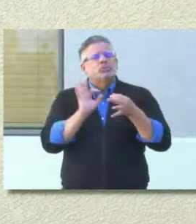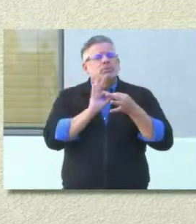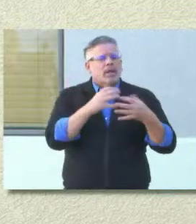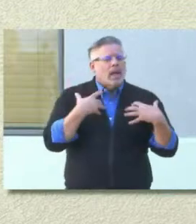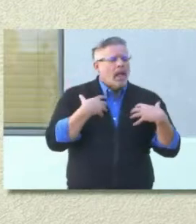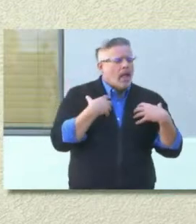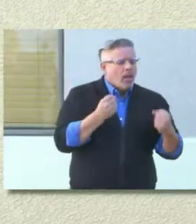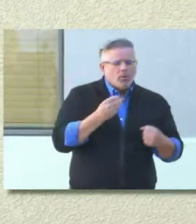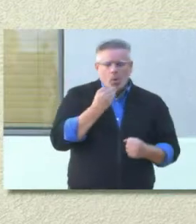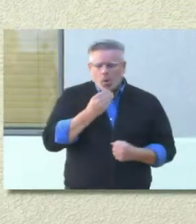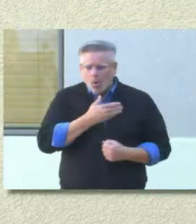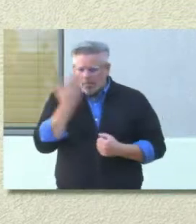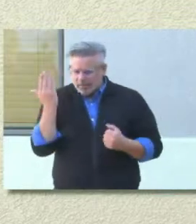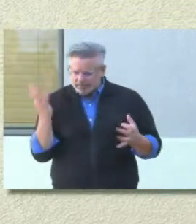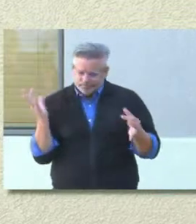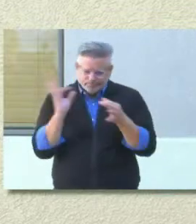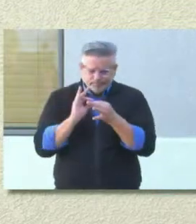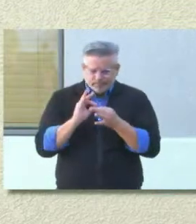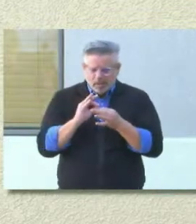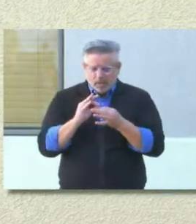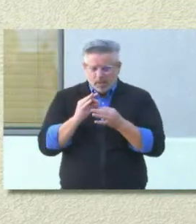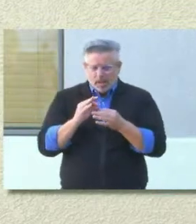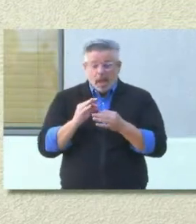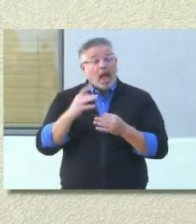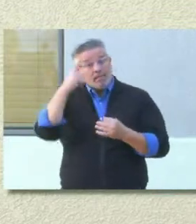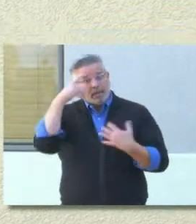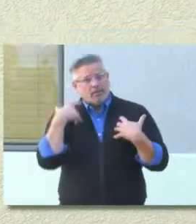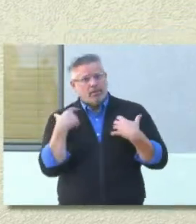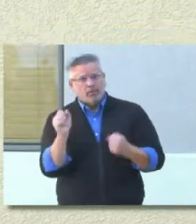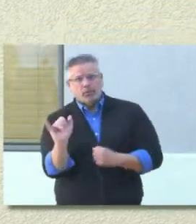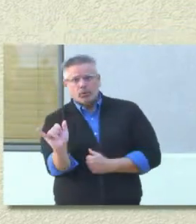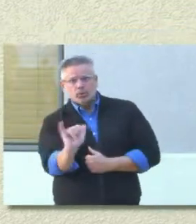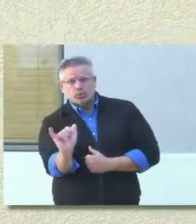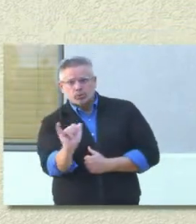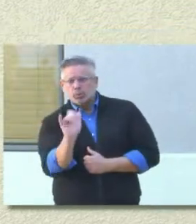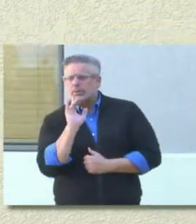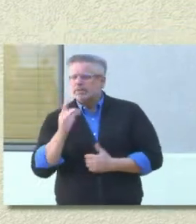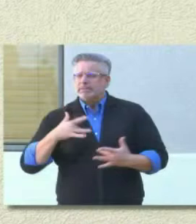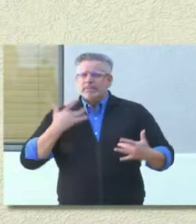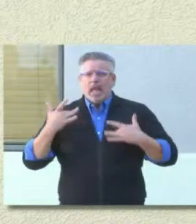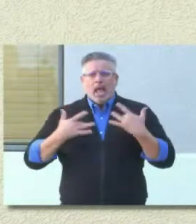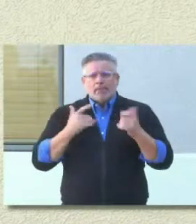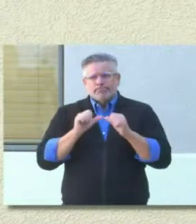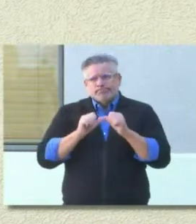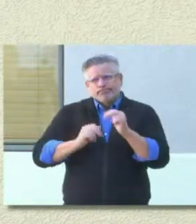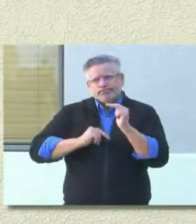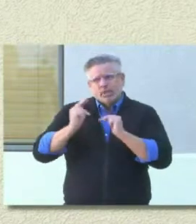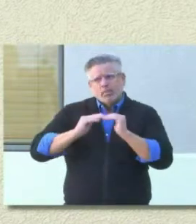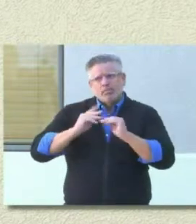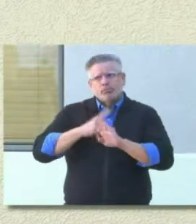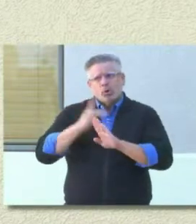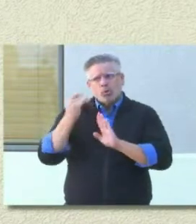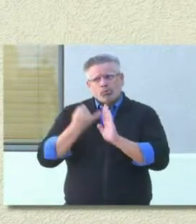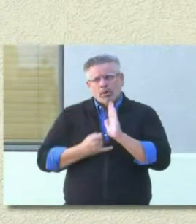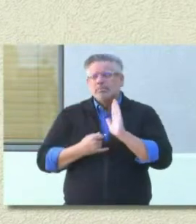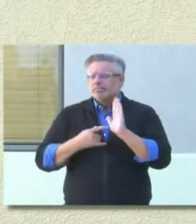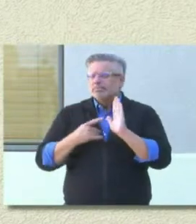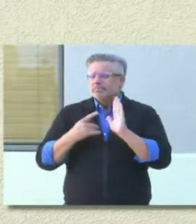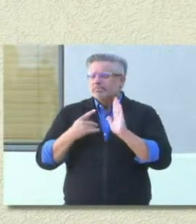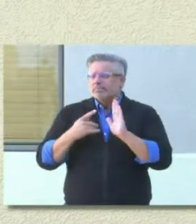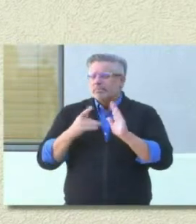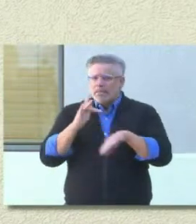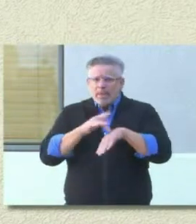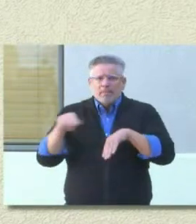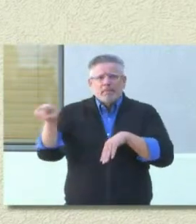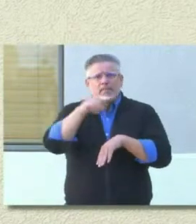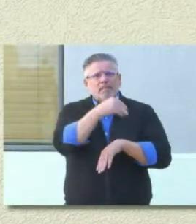and homelessness, the connection around behavioral health, and excited to continue building the programs available to the members